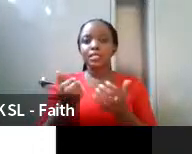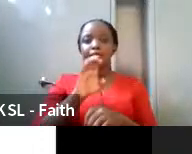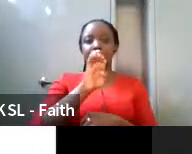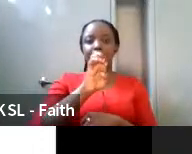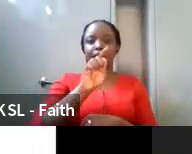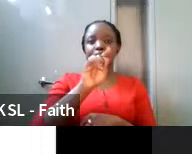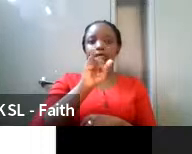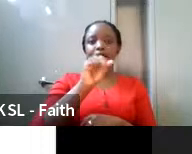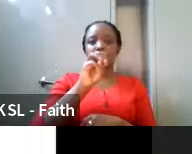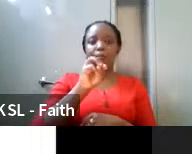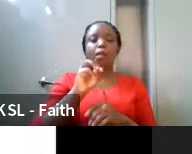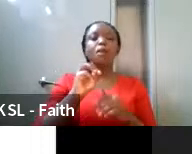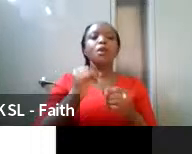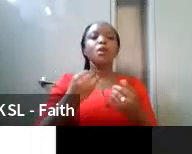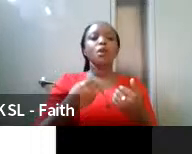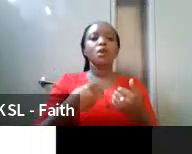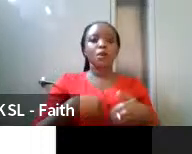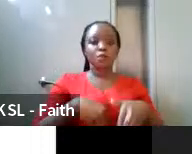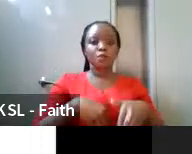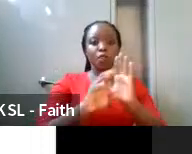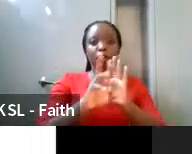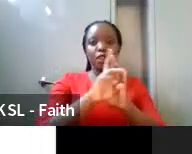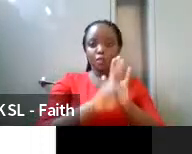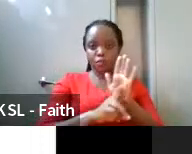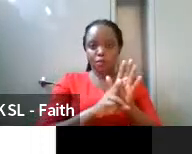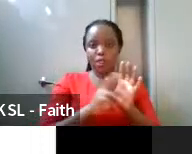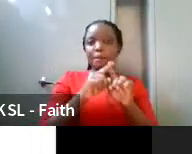compliant, but now I'm a